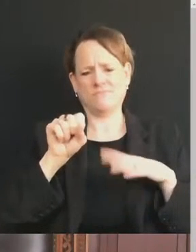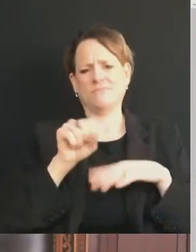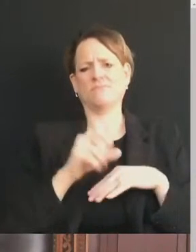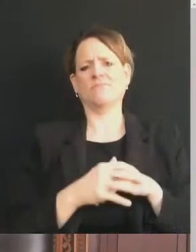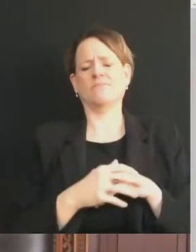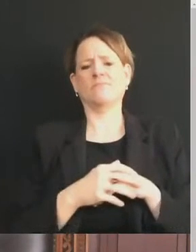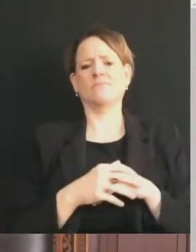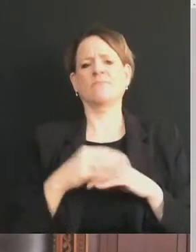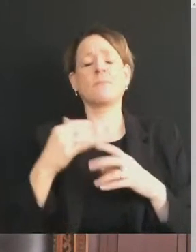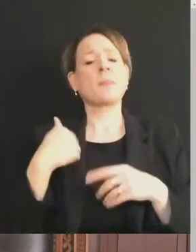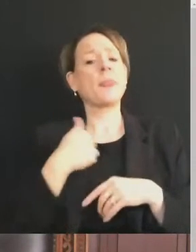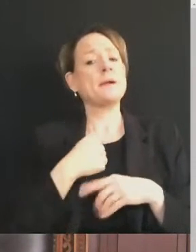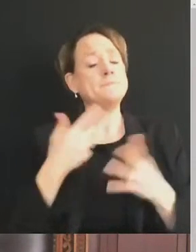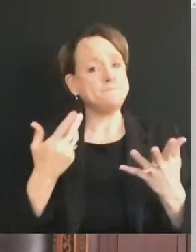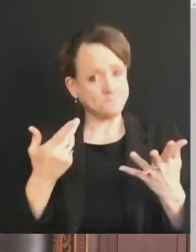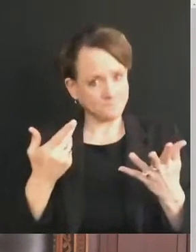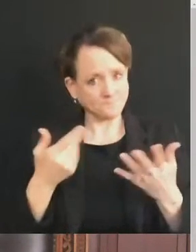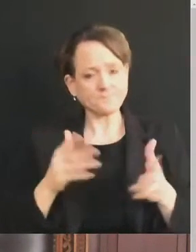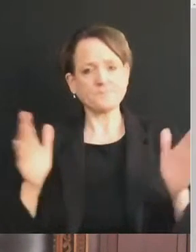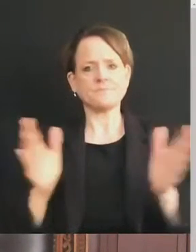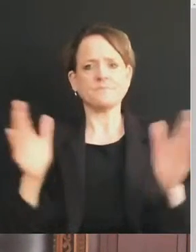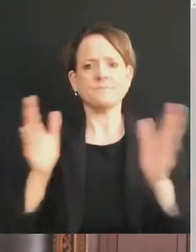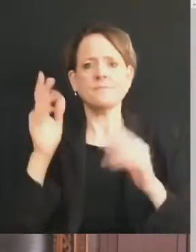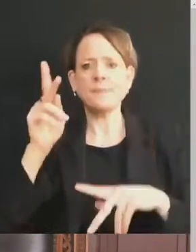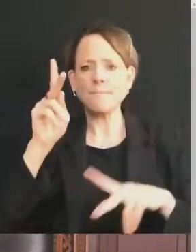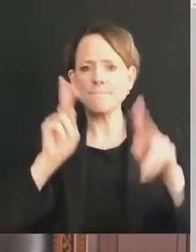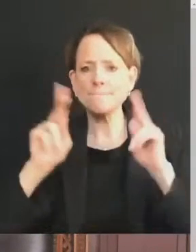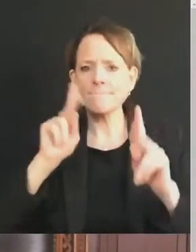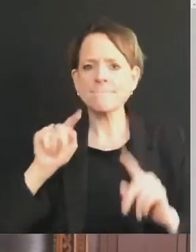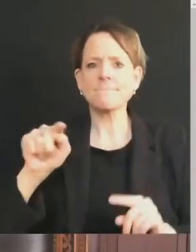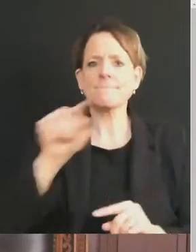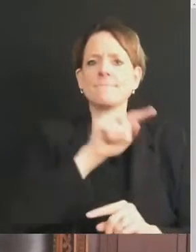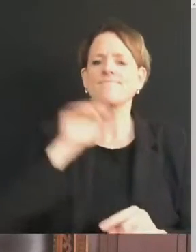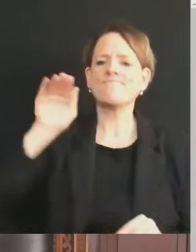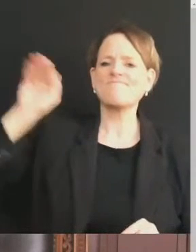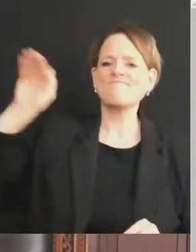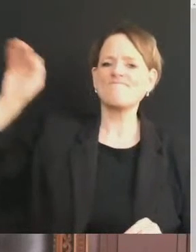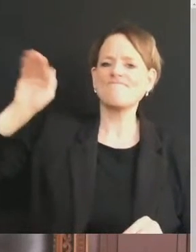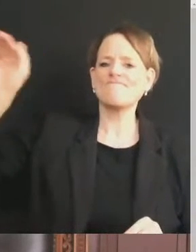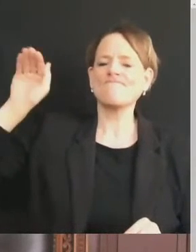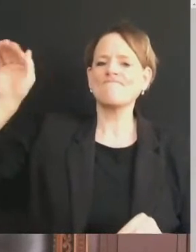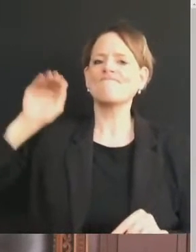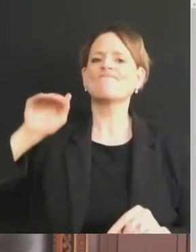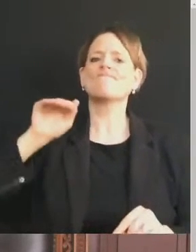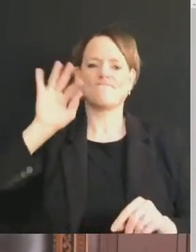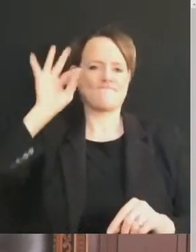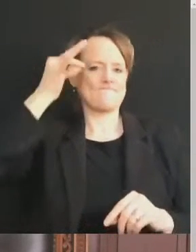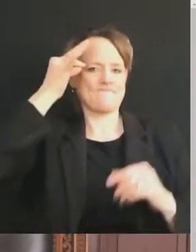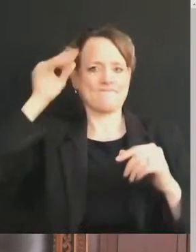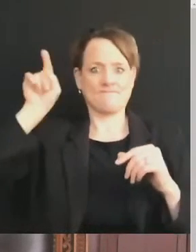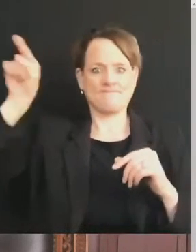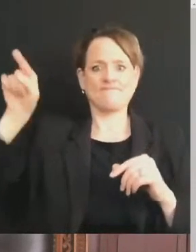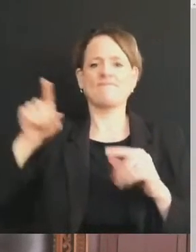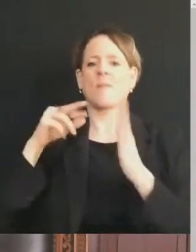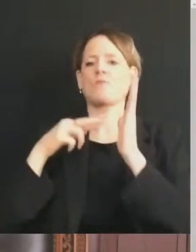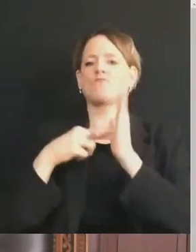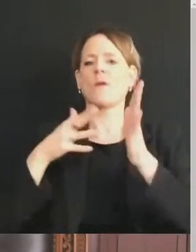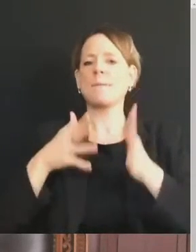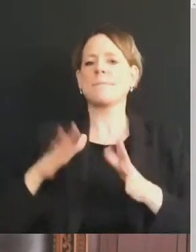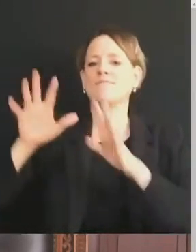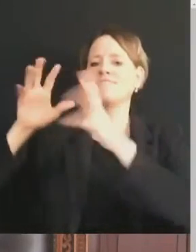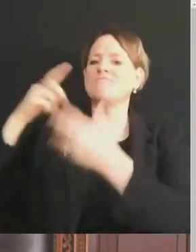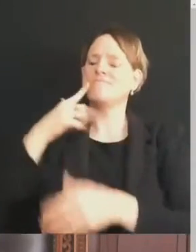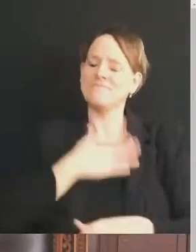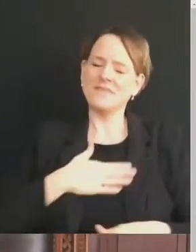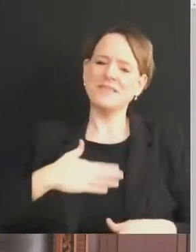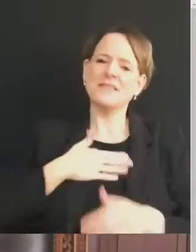federal folks, to encourage them to get another bill together. This is a national emergency.